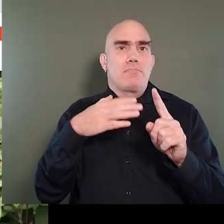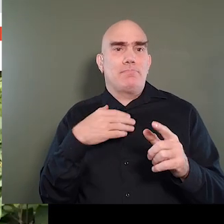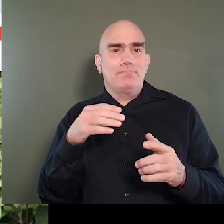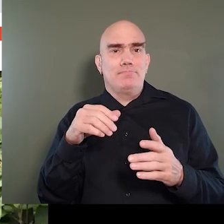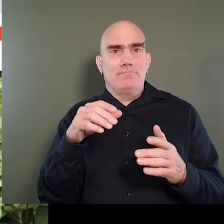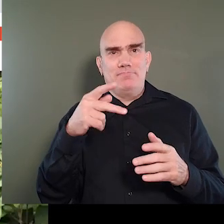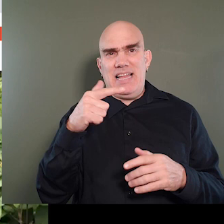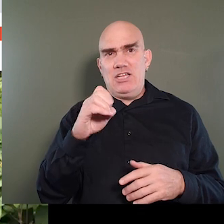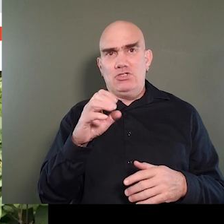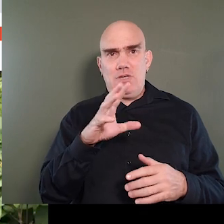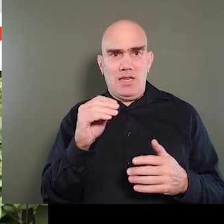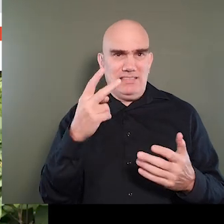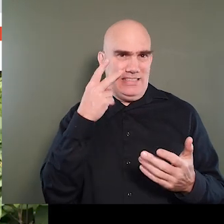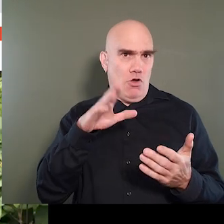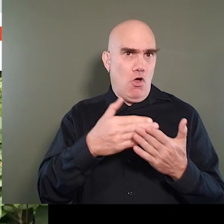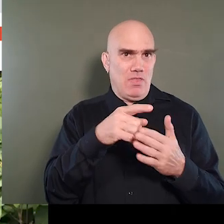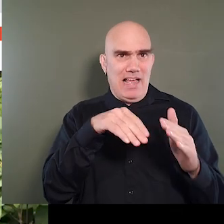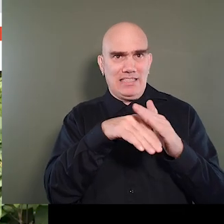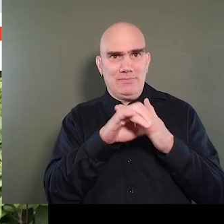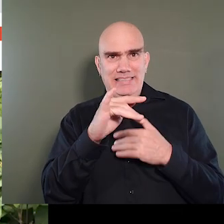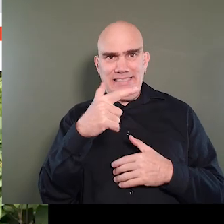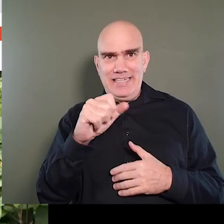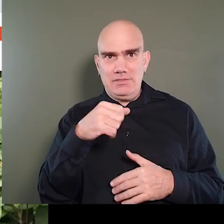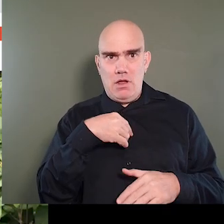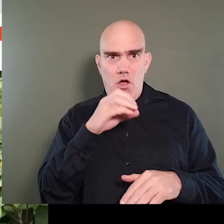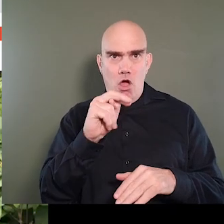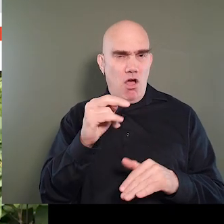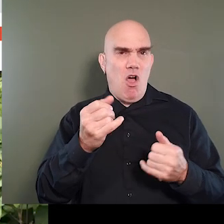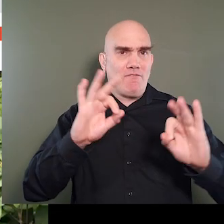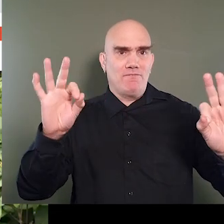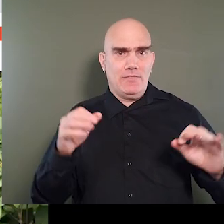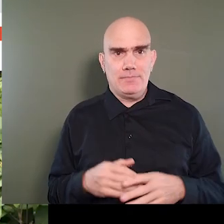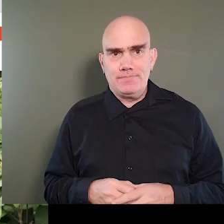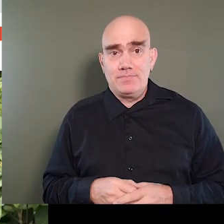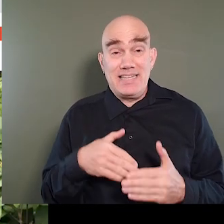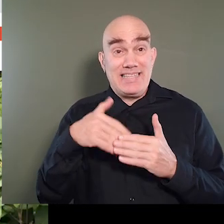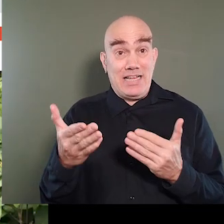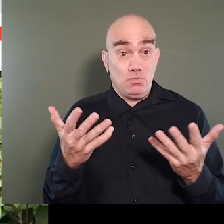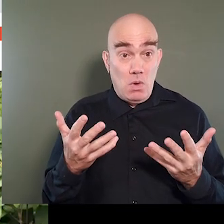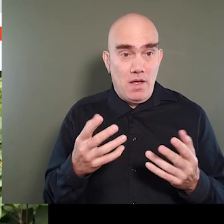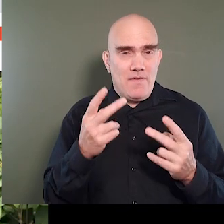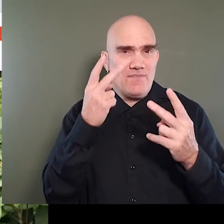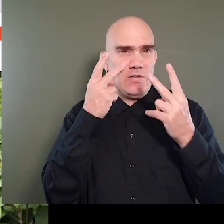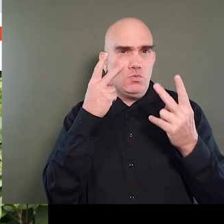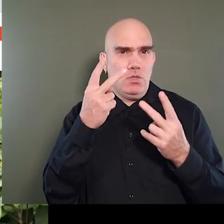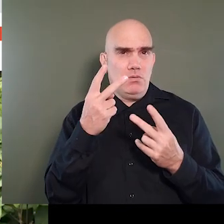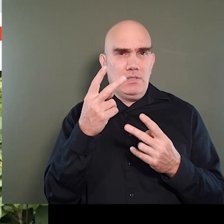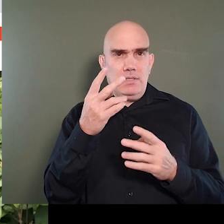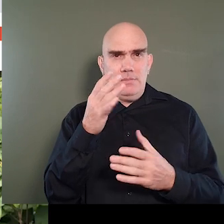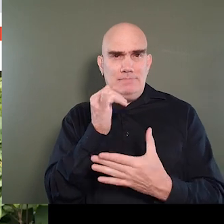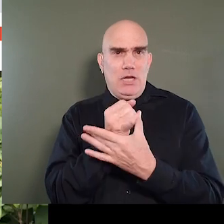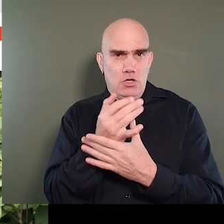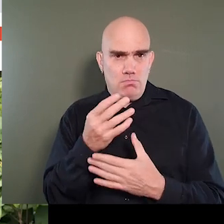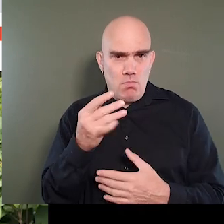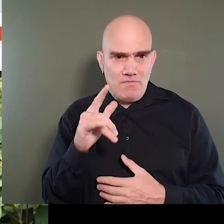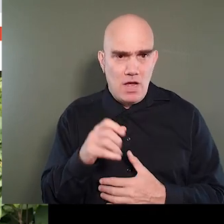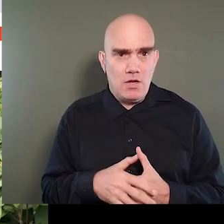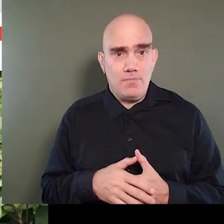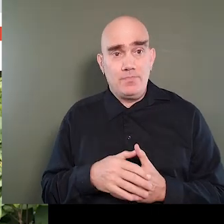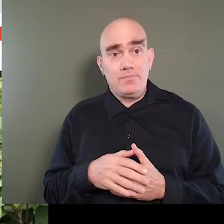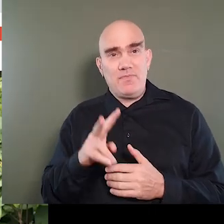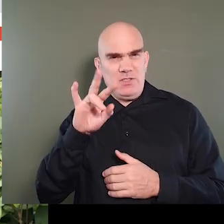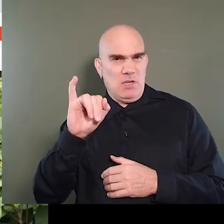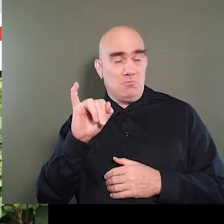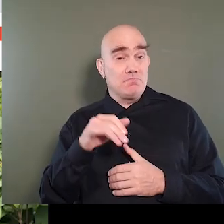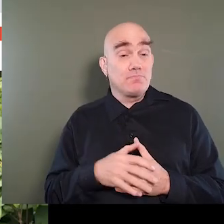accessibility settings would turn off. The next accessibility profile is the vision impaired profile. This section enhances the visuals on our website for